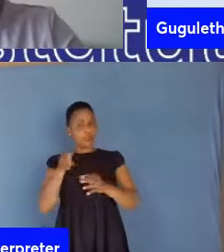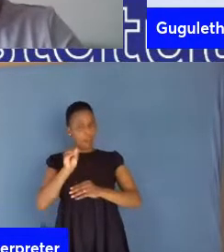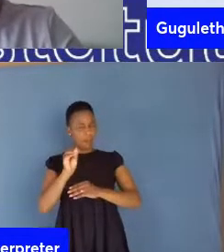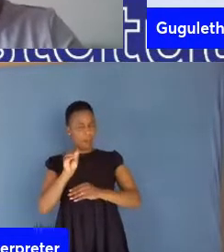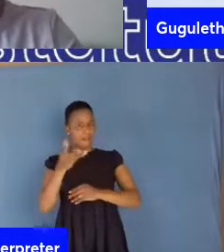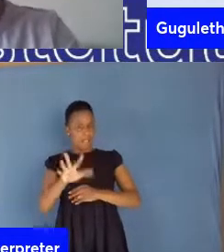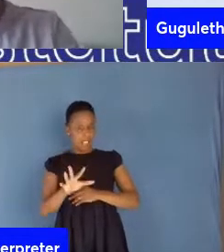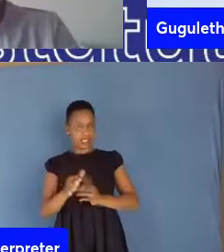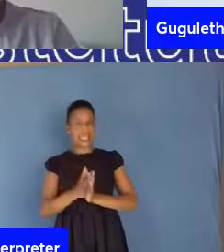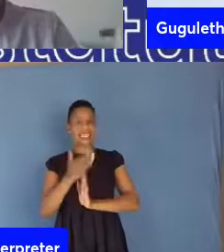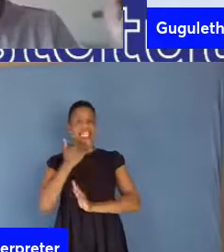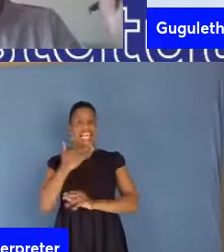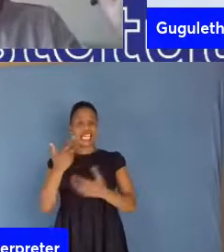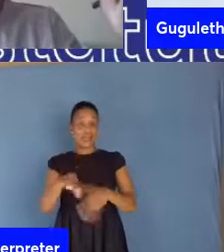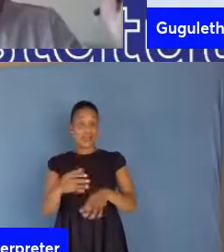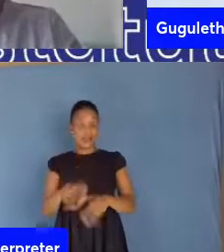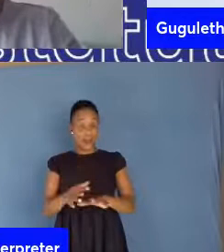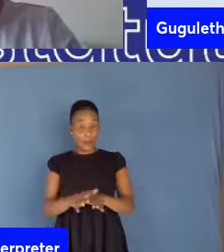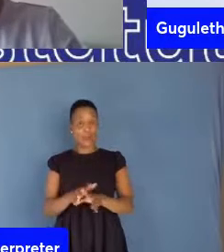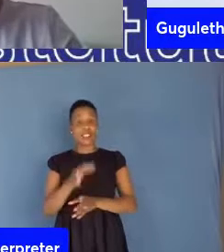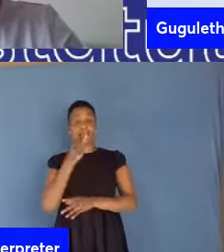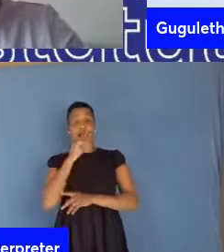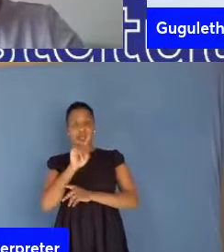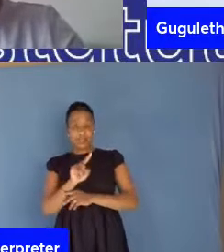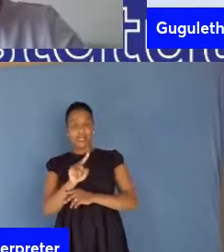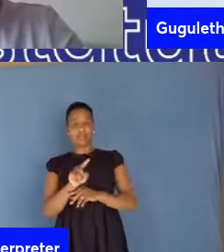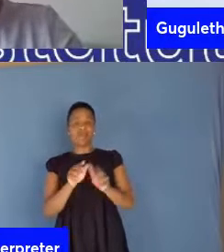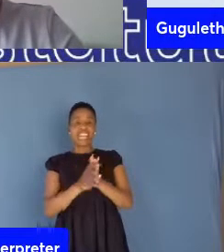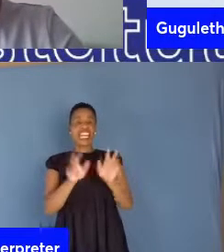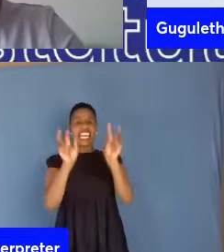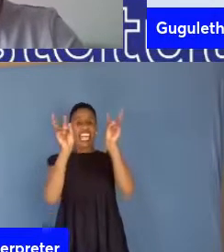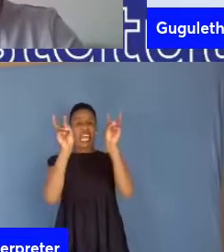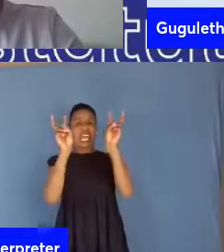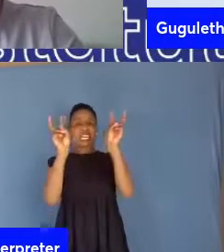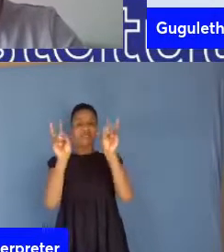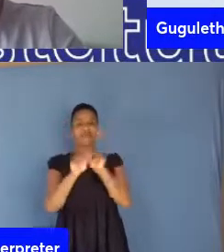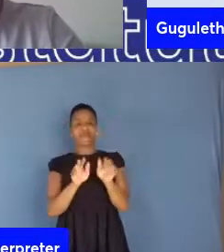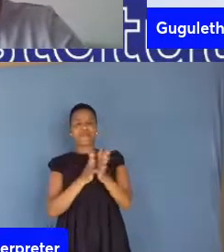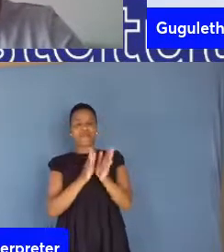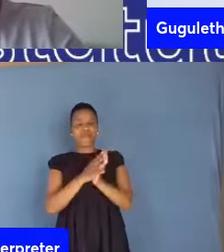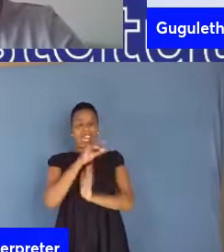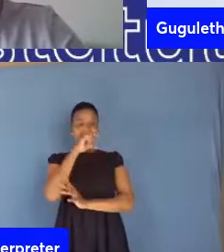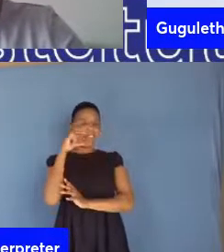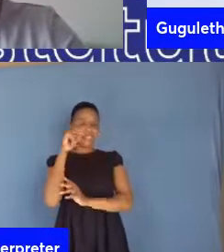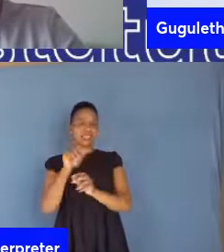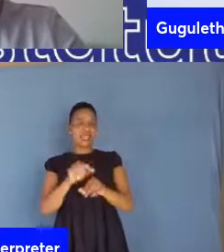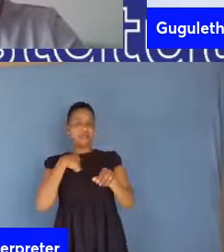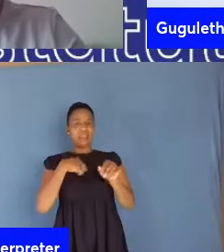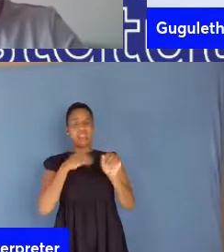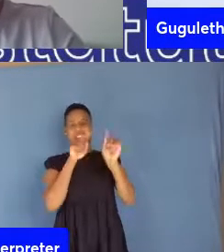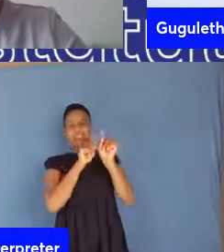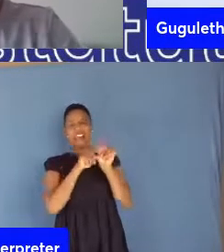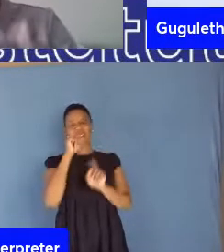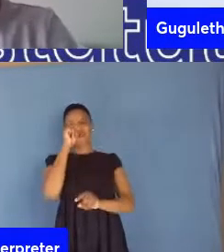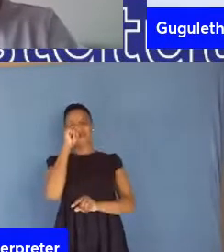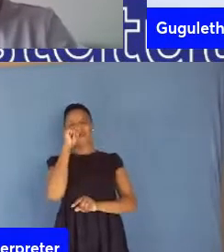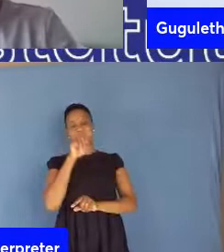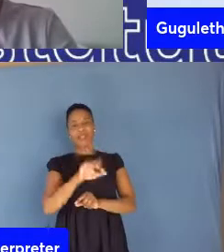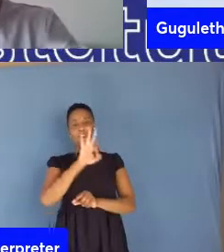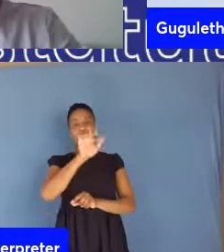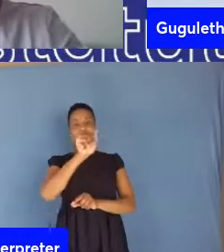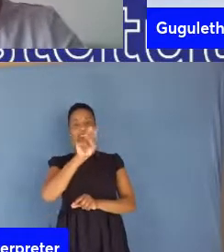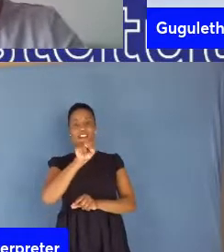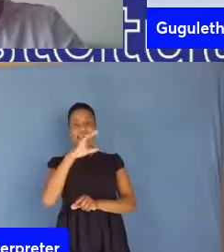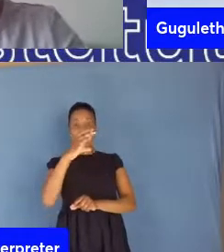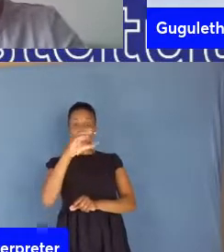that these fancy names, I'm using the word fancy deliberately because for some, a young